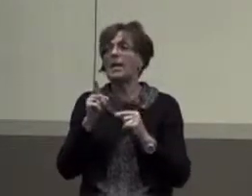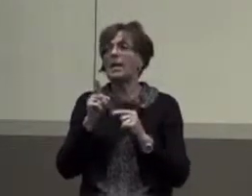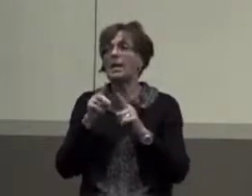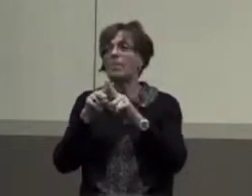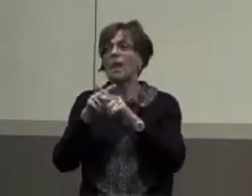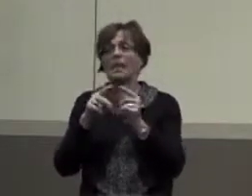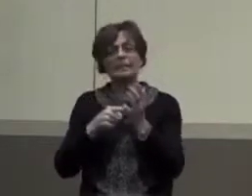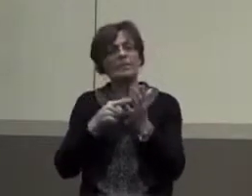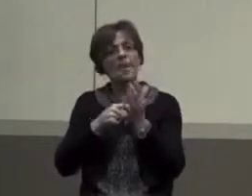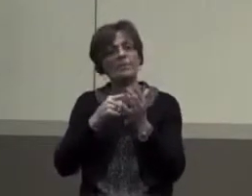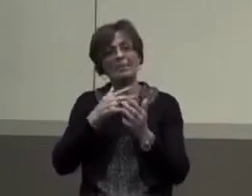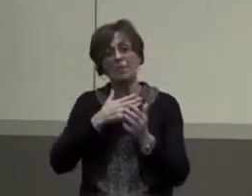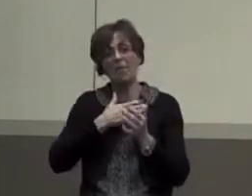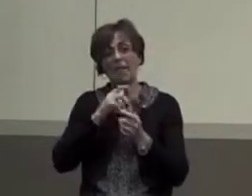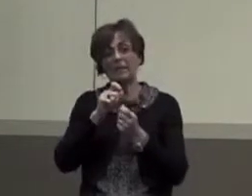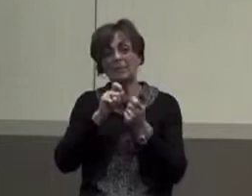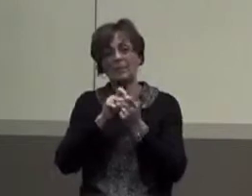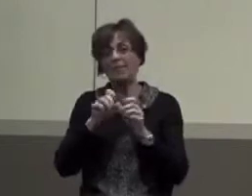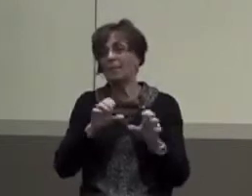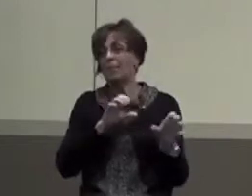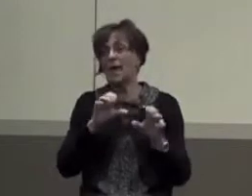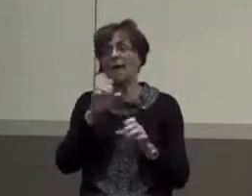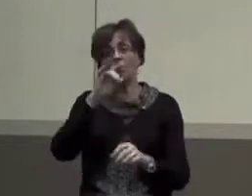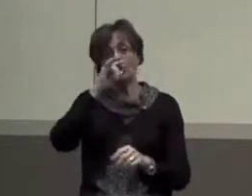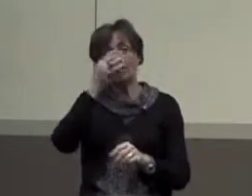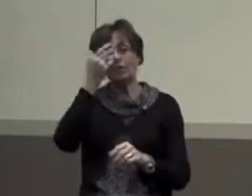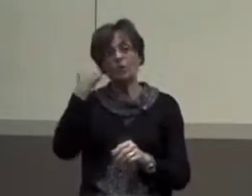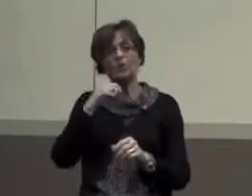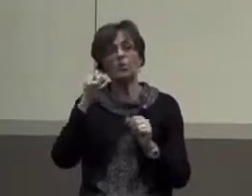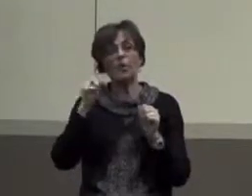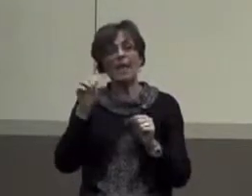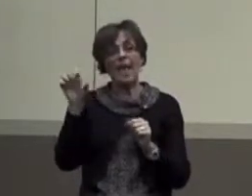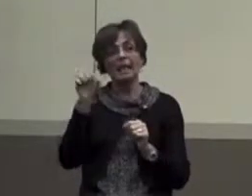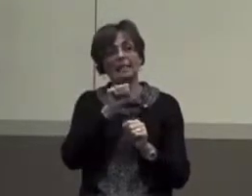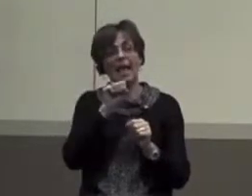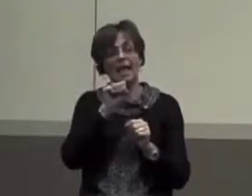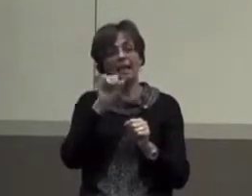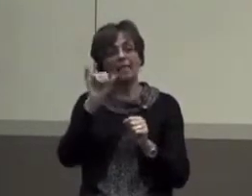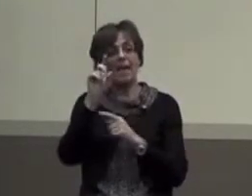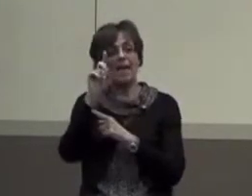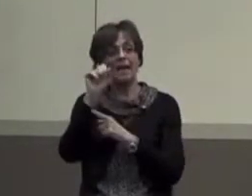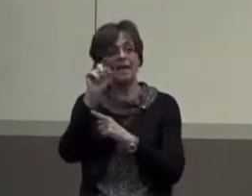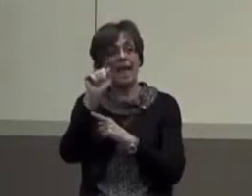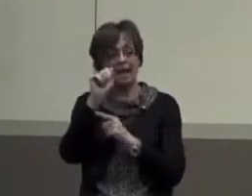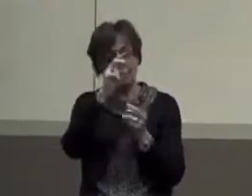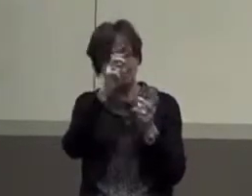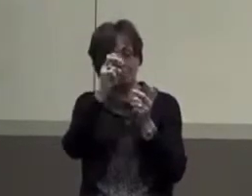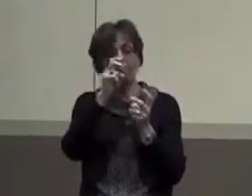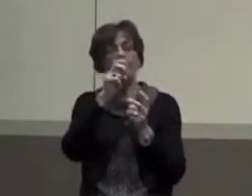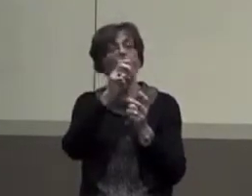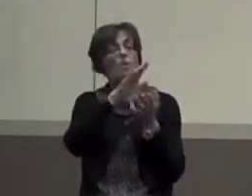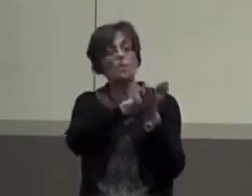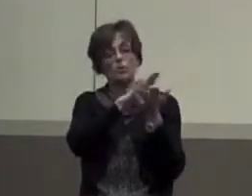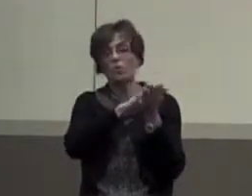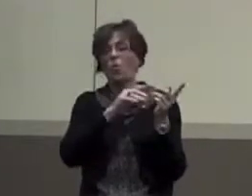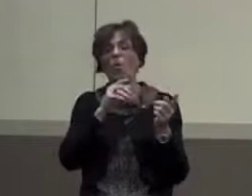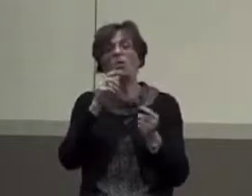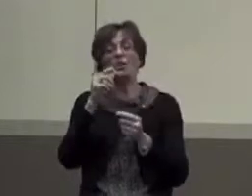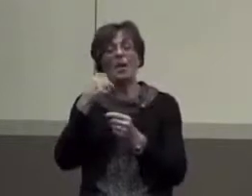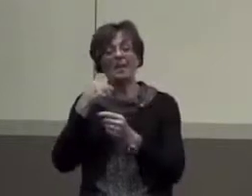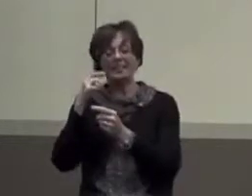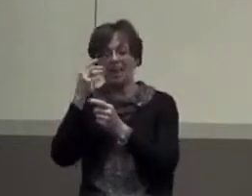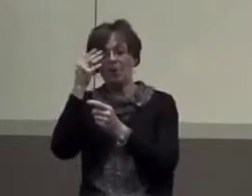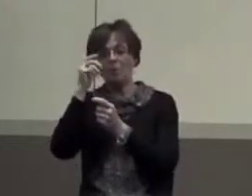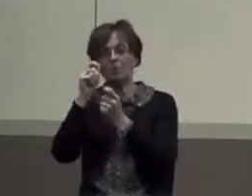my specific behavior kids, because we can take the data for the school, and I just know specifically one time we had a parent and said, well,